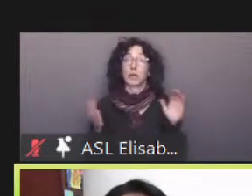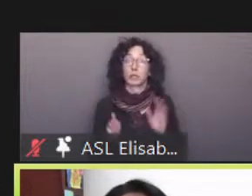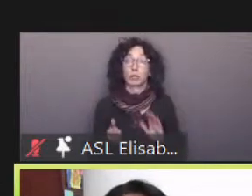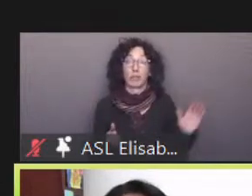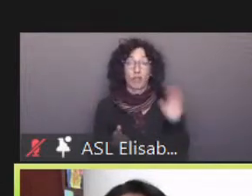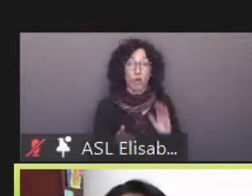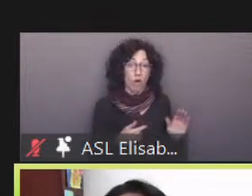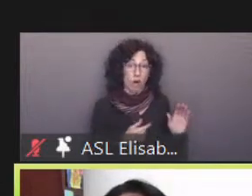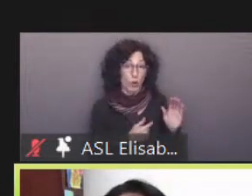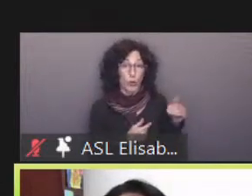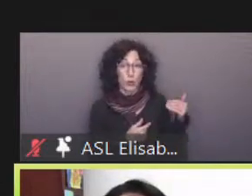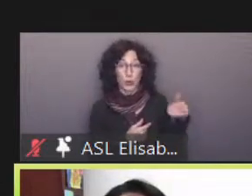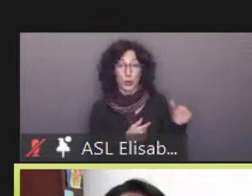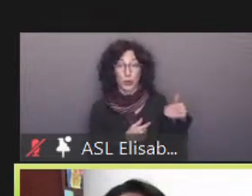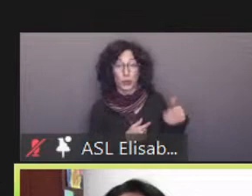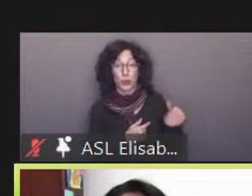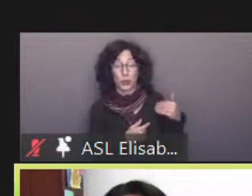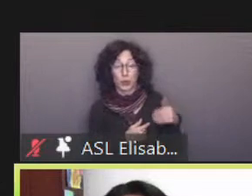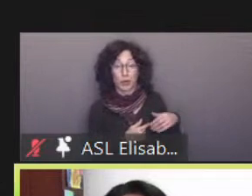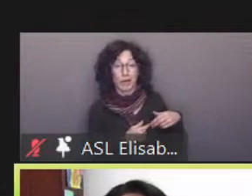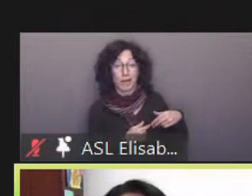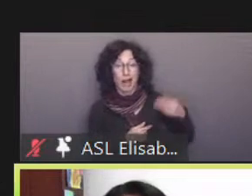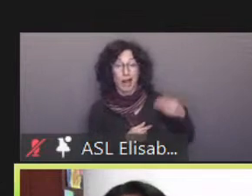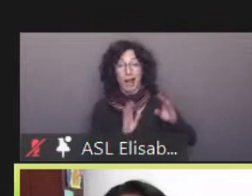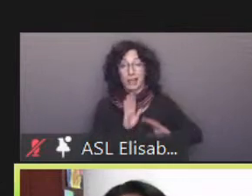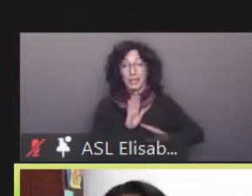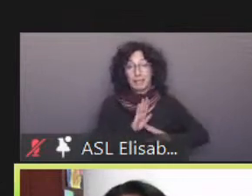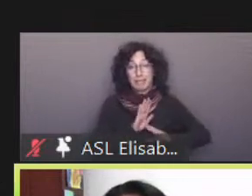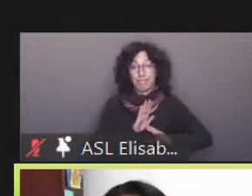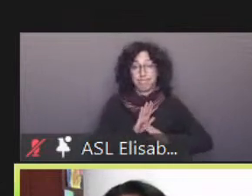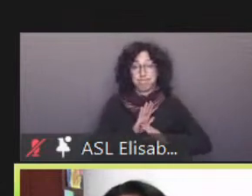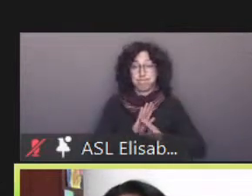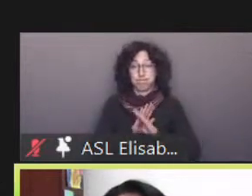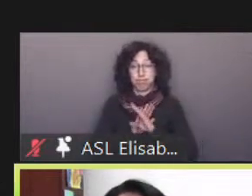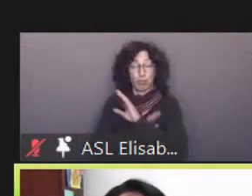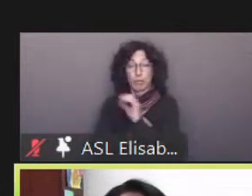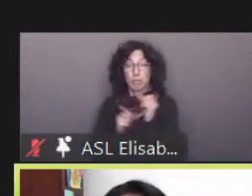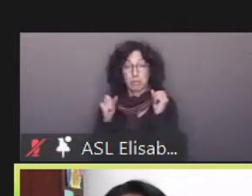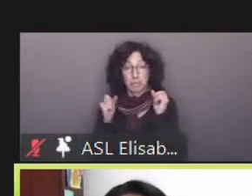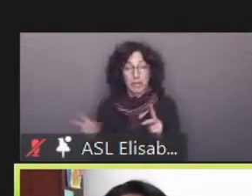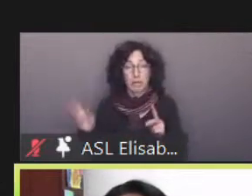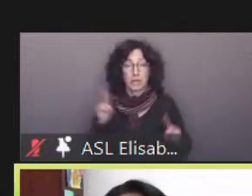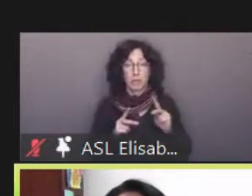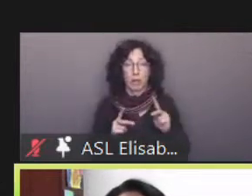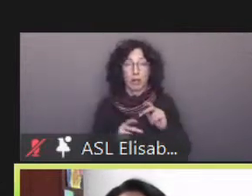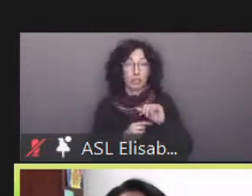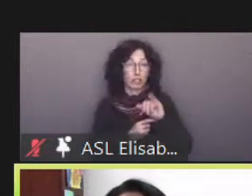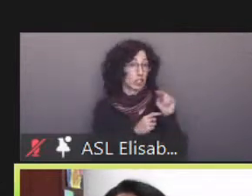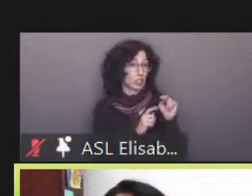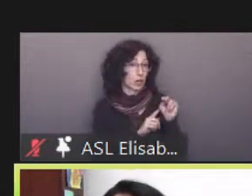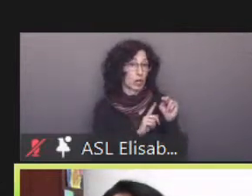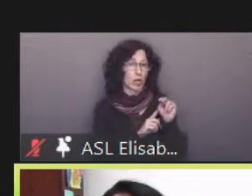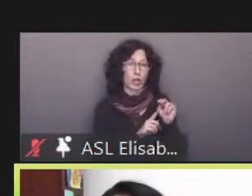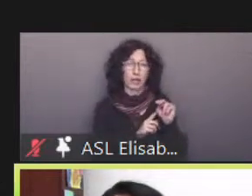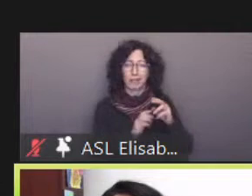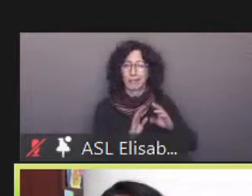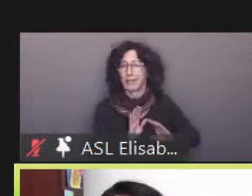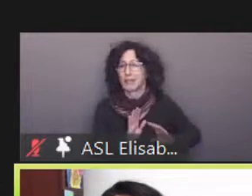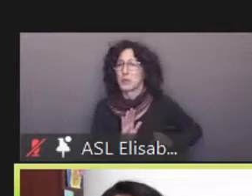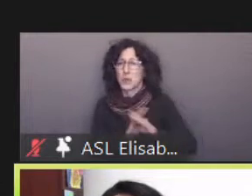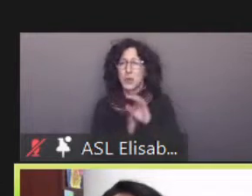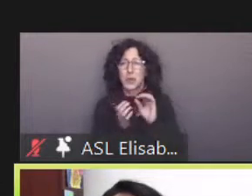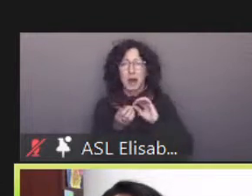when we were having one of our high surges of cases in San Francisco in January. And we are in a